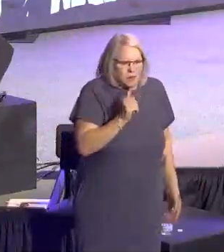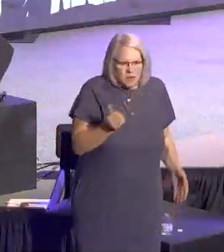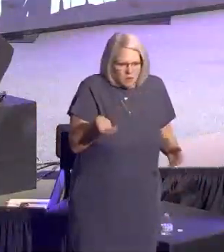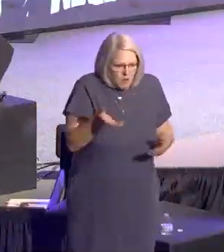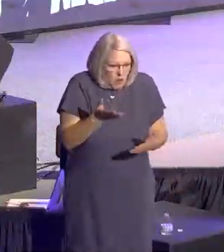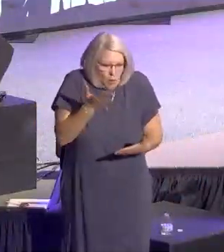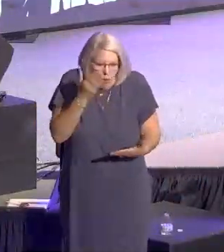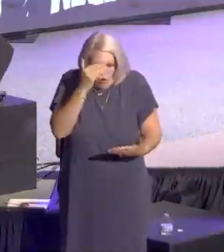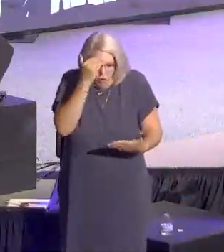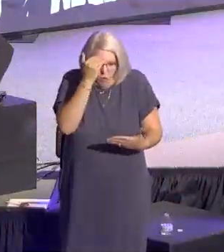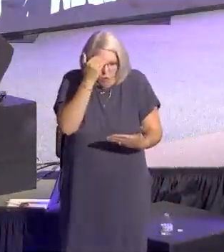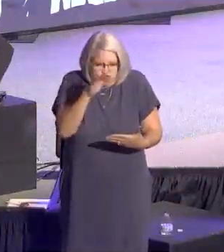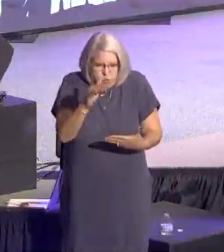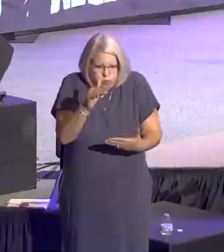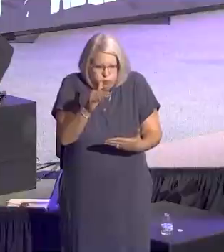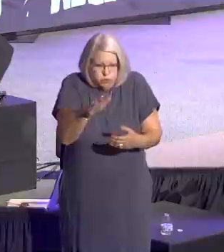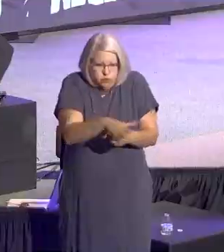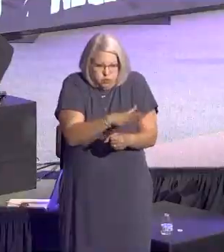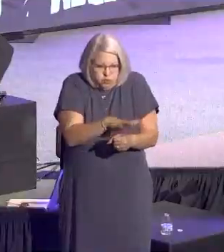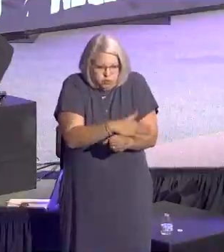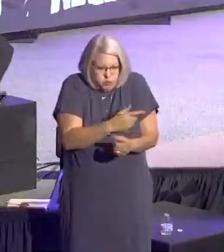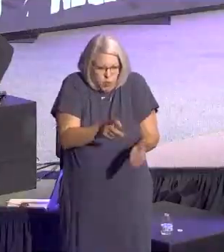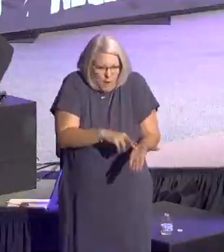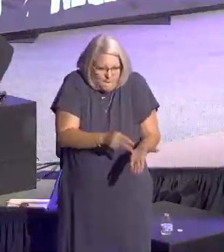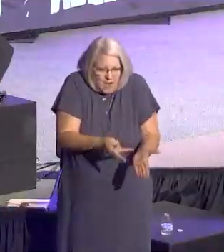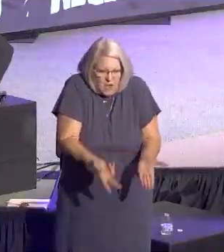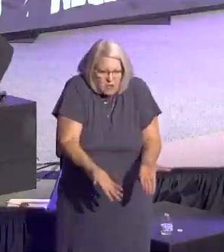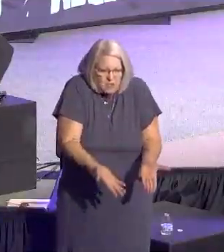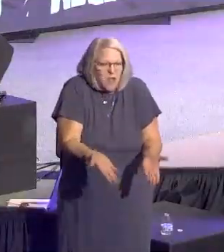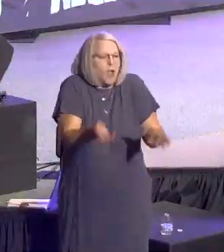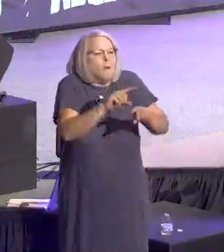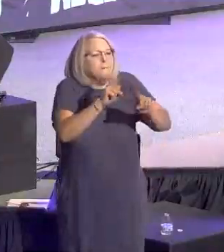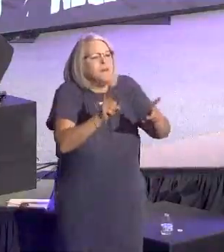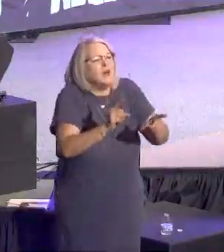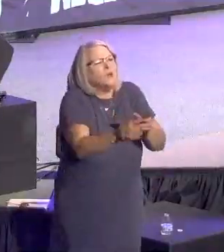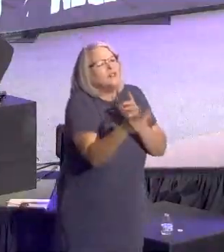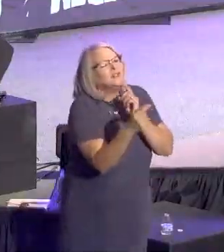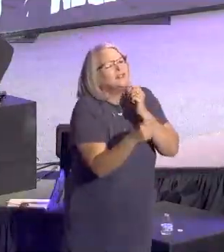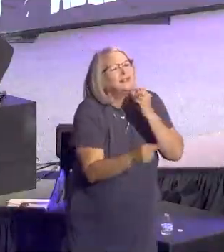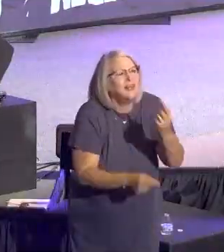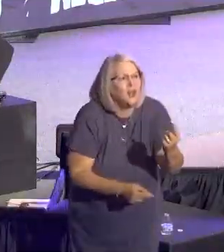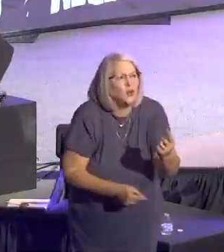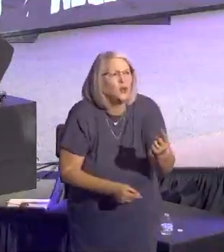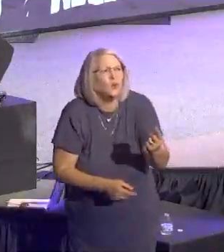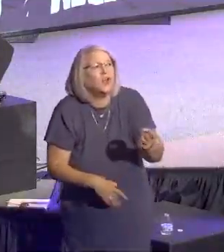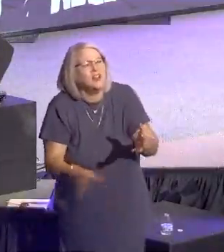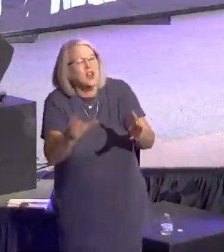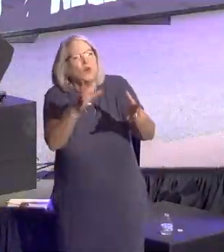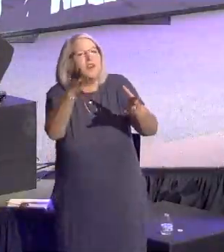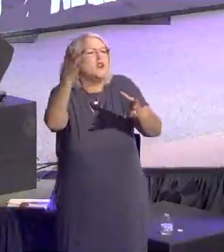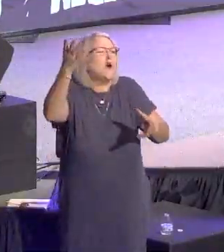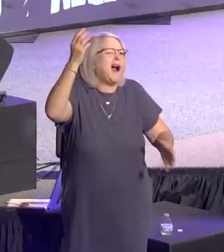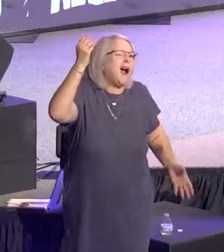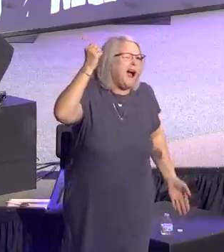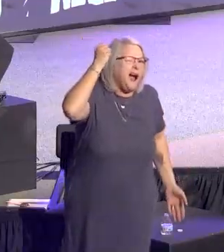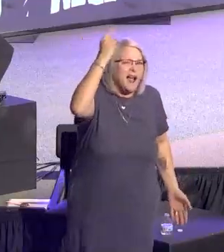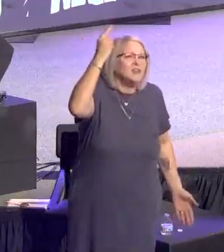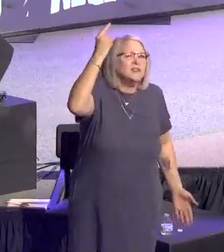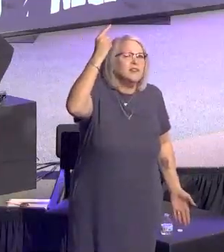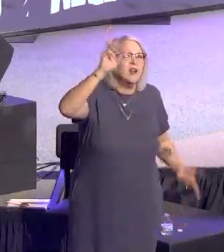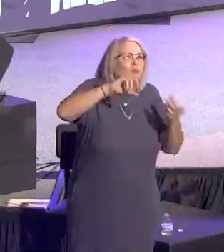completely comprehend what it really means, but I want to try to put it in human terms this morning because I believe that when you grasp this, it will change your